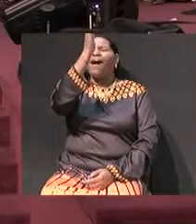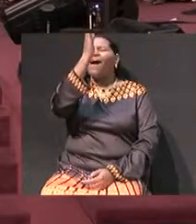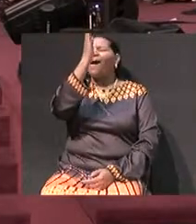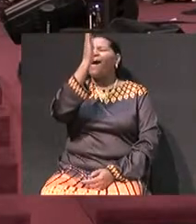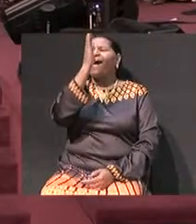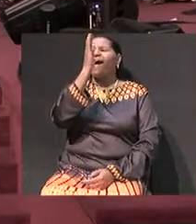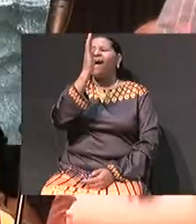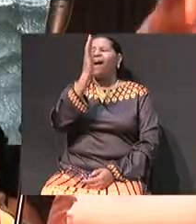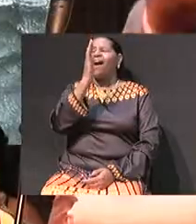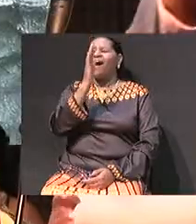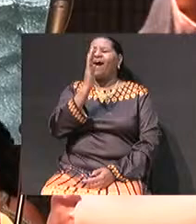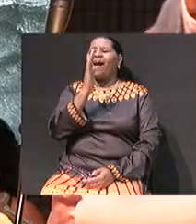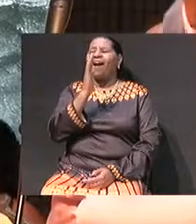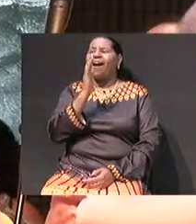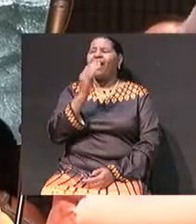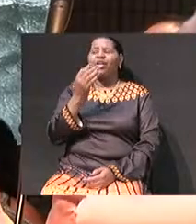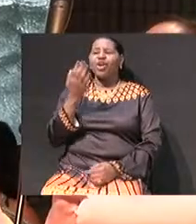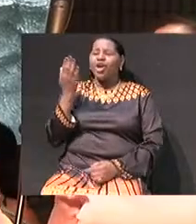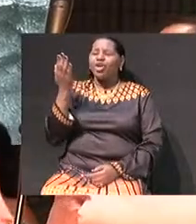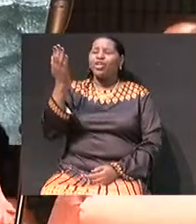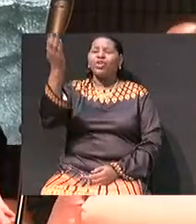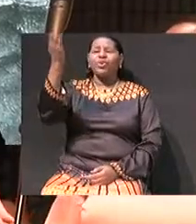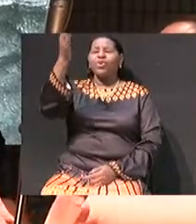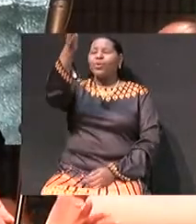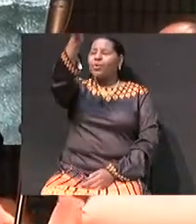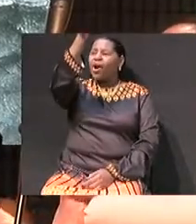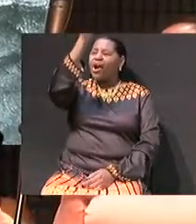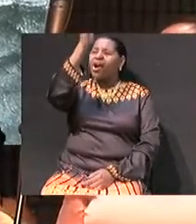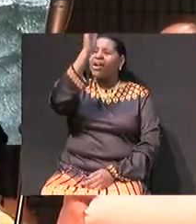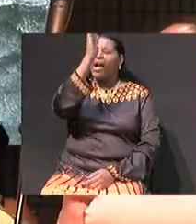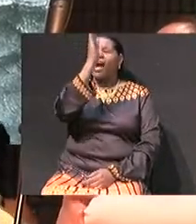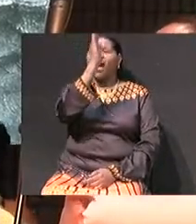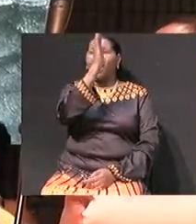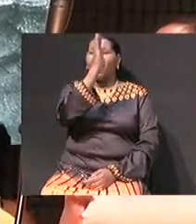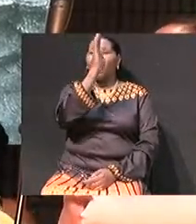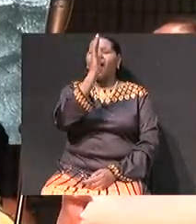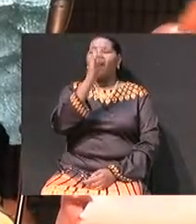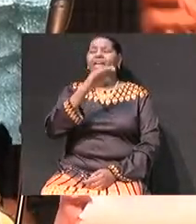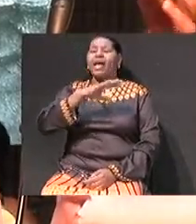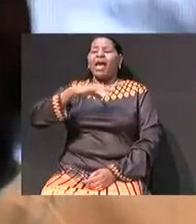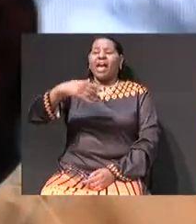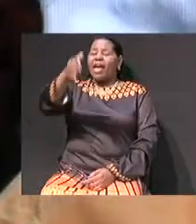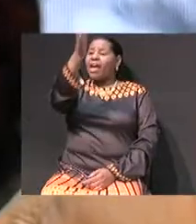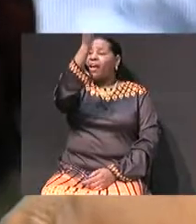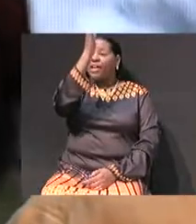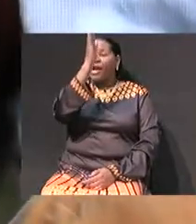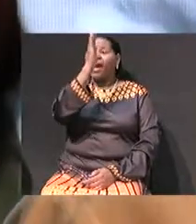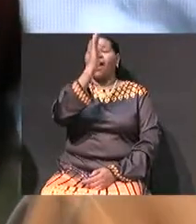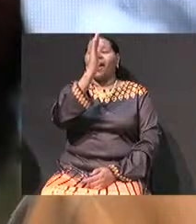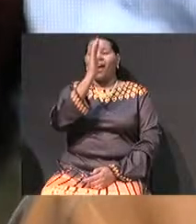are God, and you are God alone. Hallelujah.